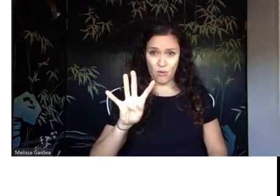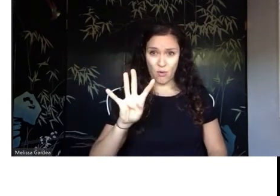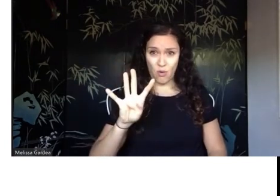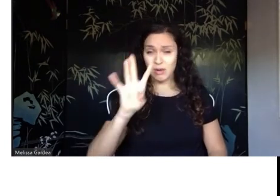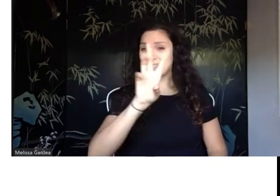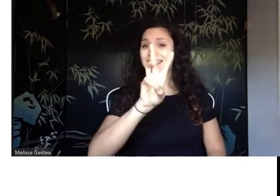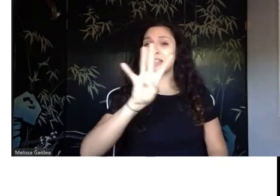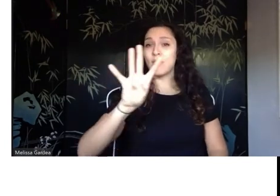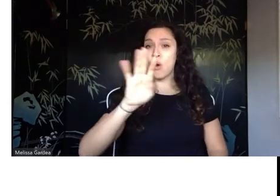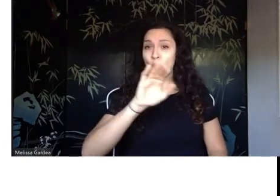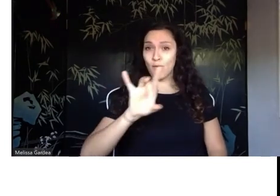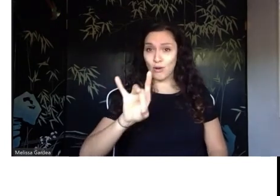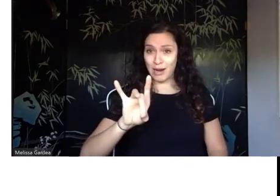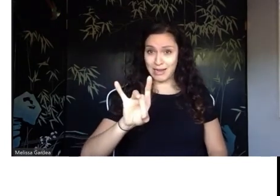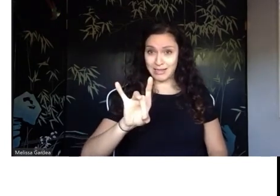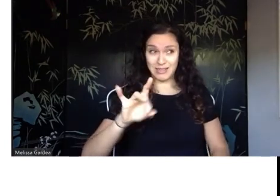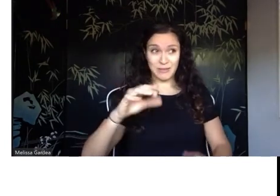minute.